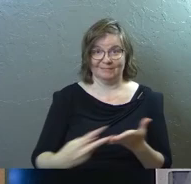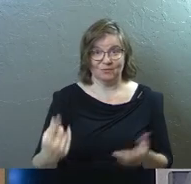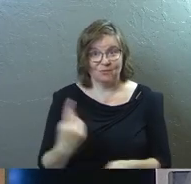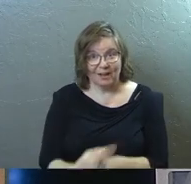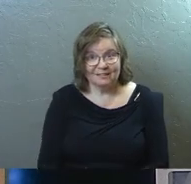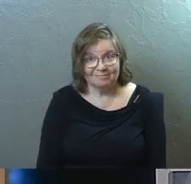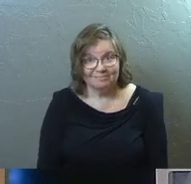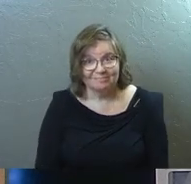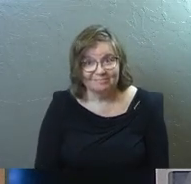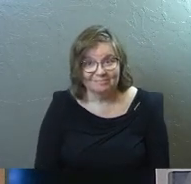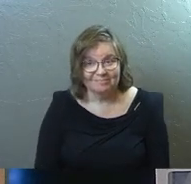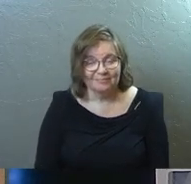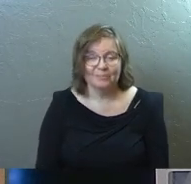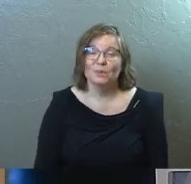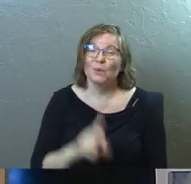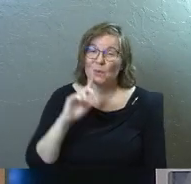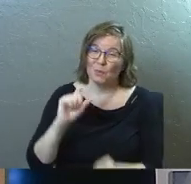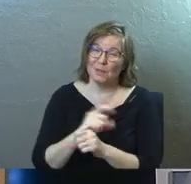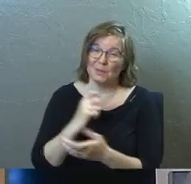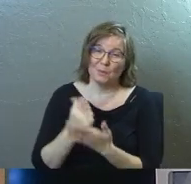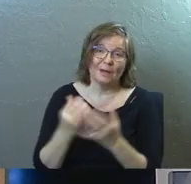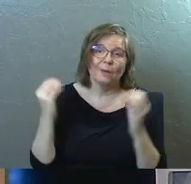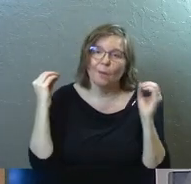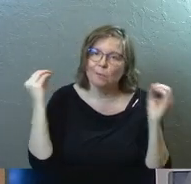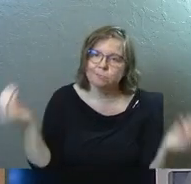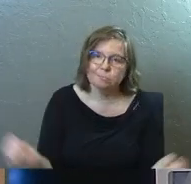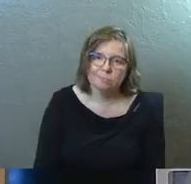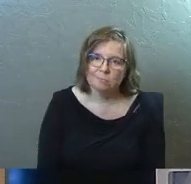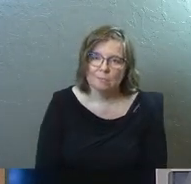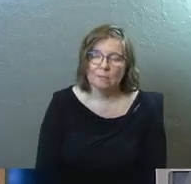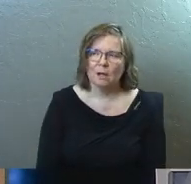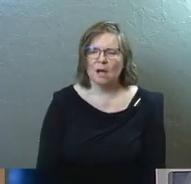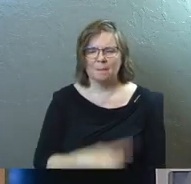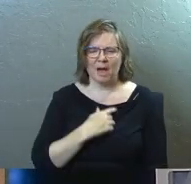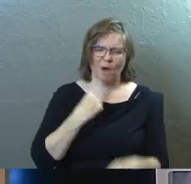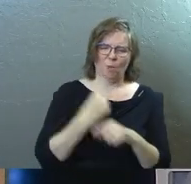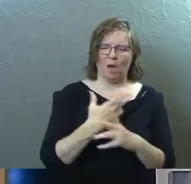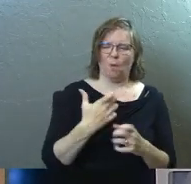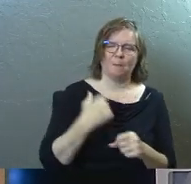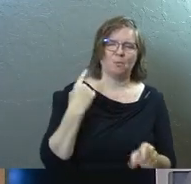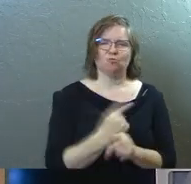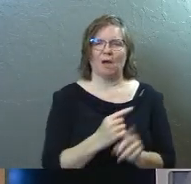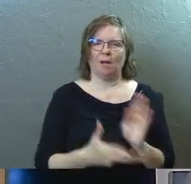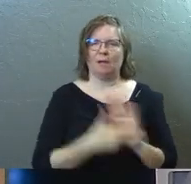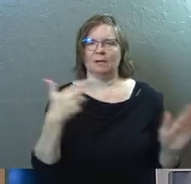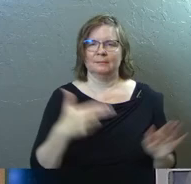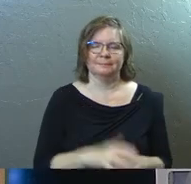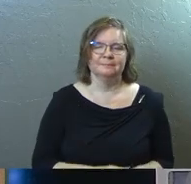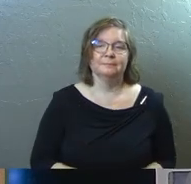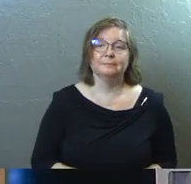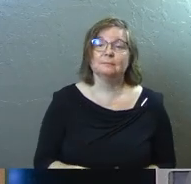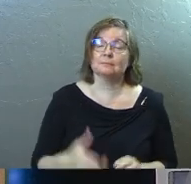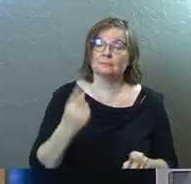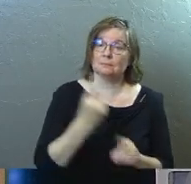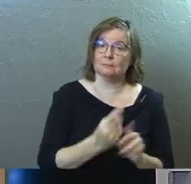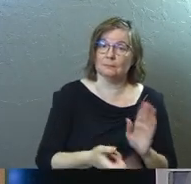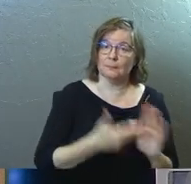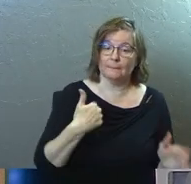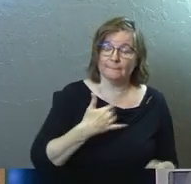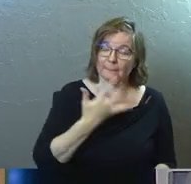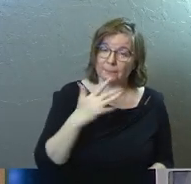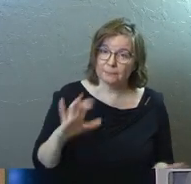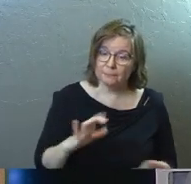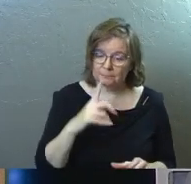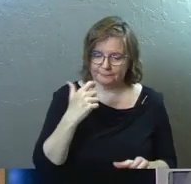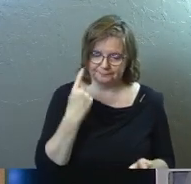Right? Who really wins in that? Nobody. But I'm right. We want to be right so bad. So to be right, what I'd rather